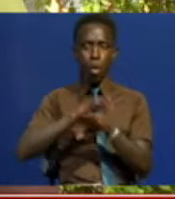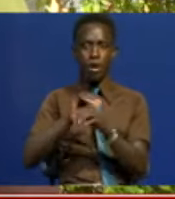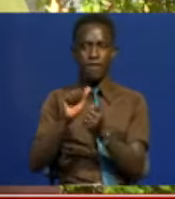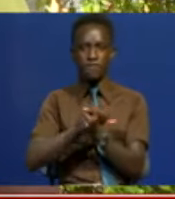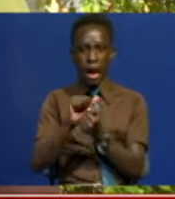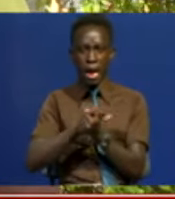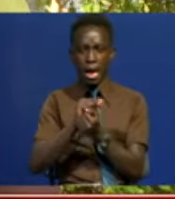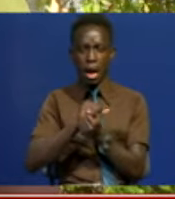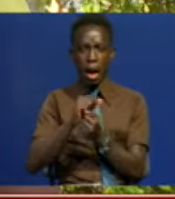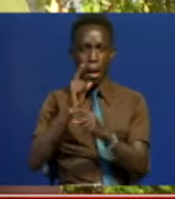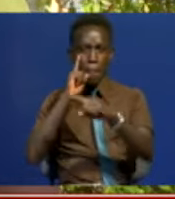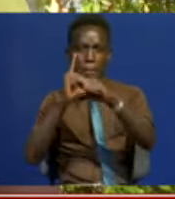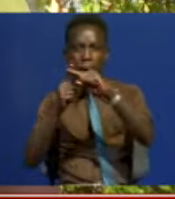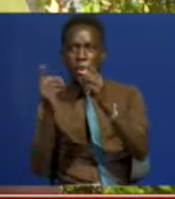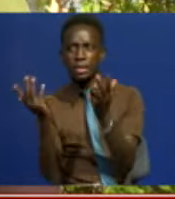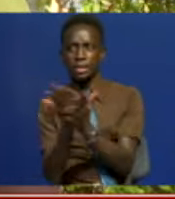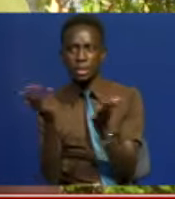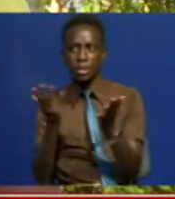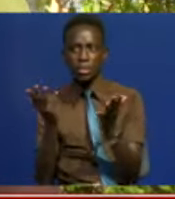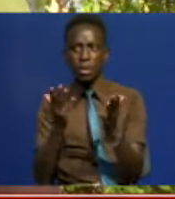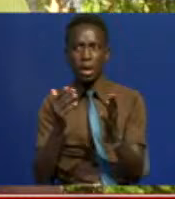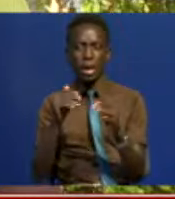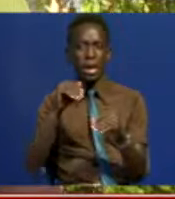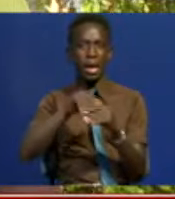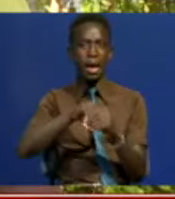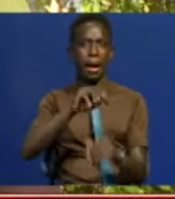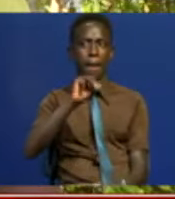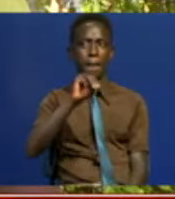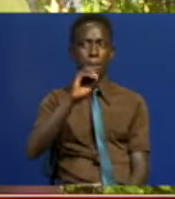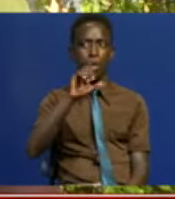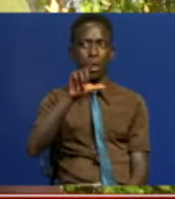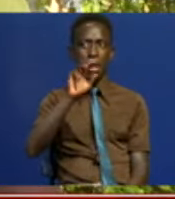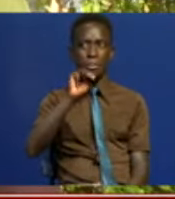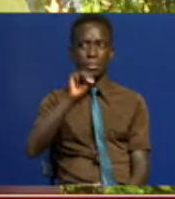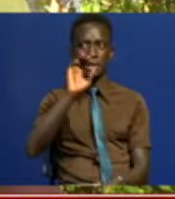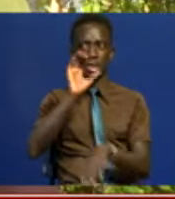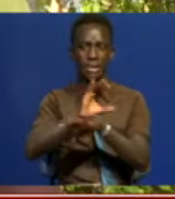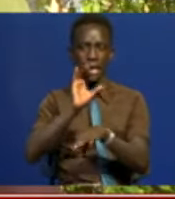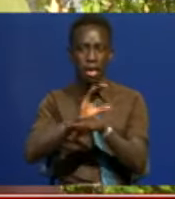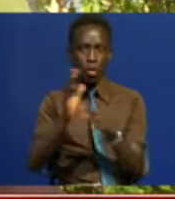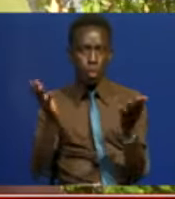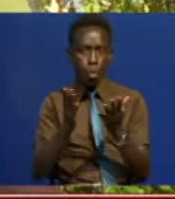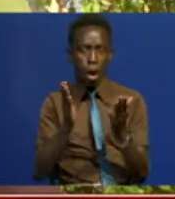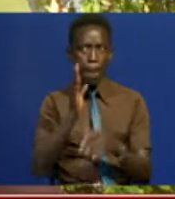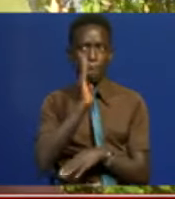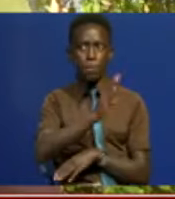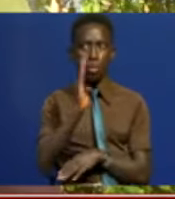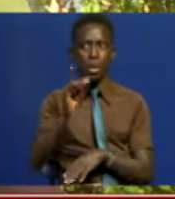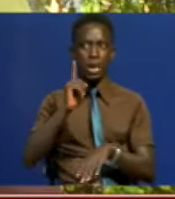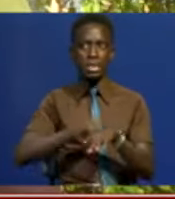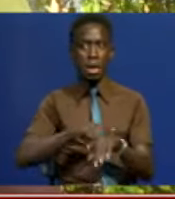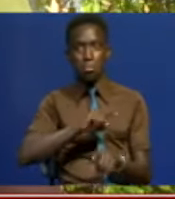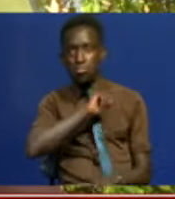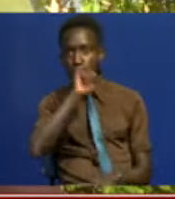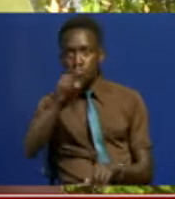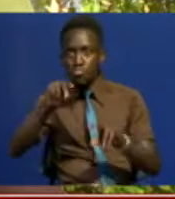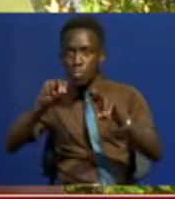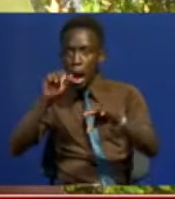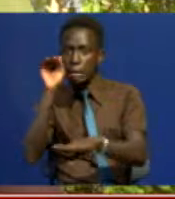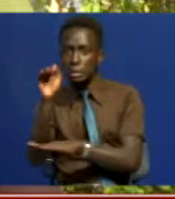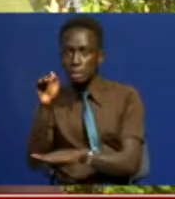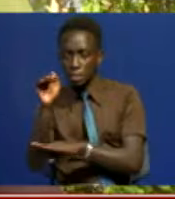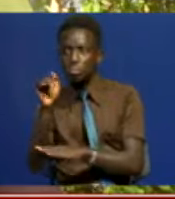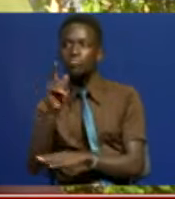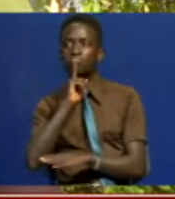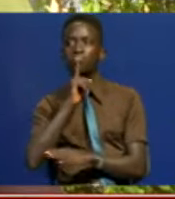somewhere around Mormon Church, actually in the Buruburu. When we went to check, he said he was there,